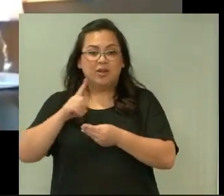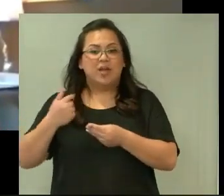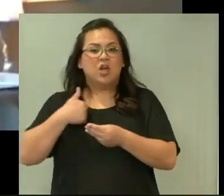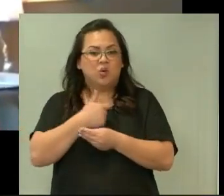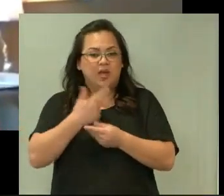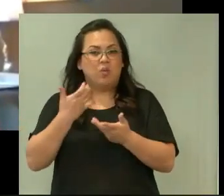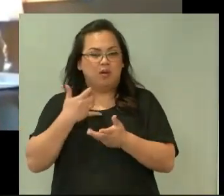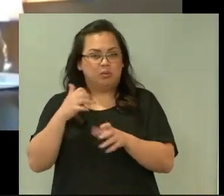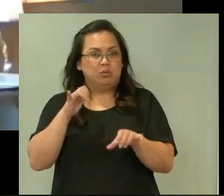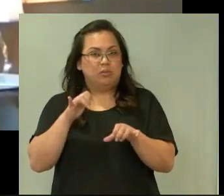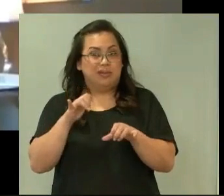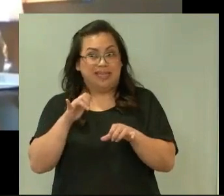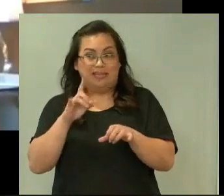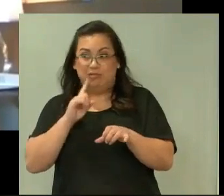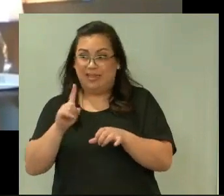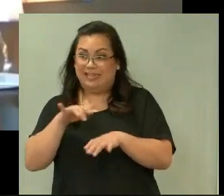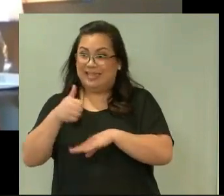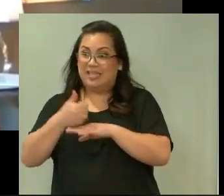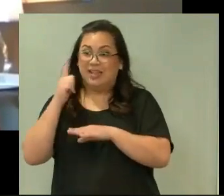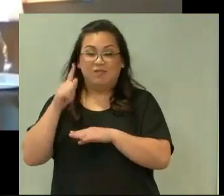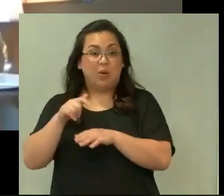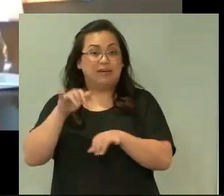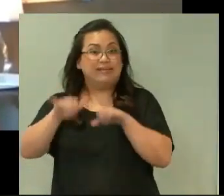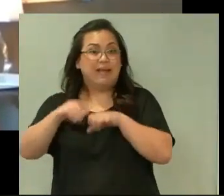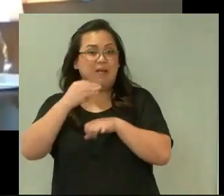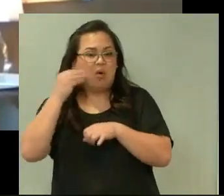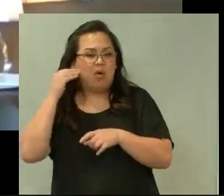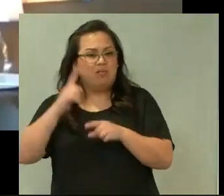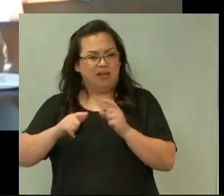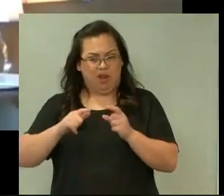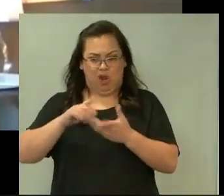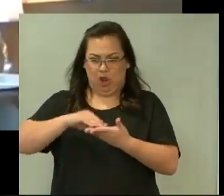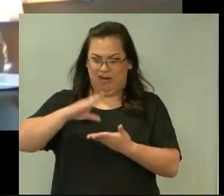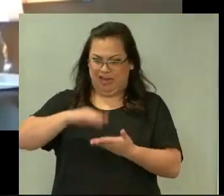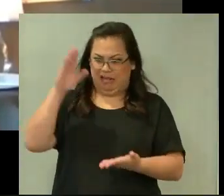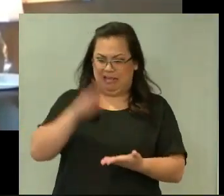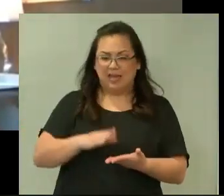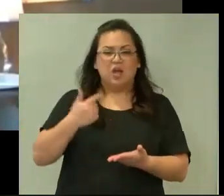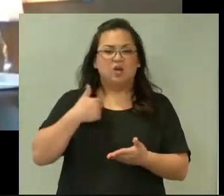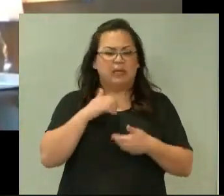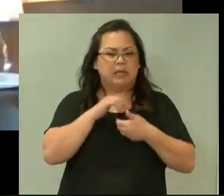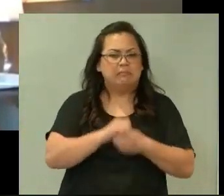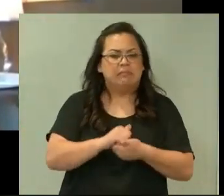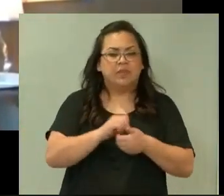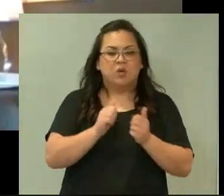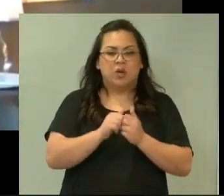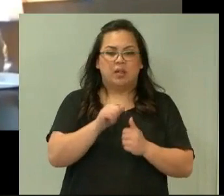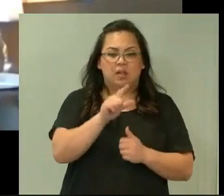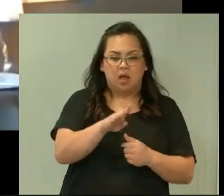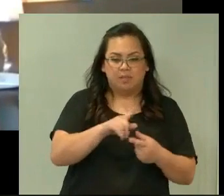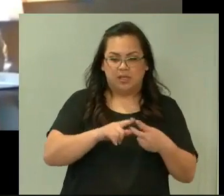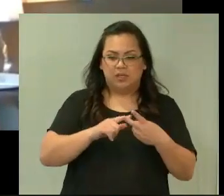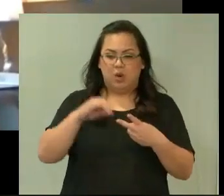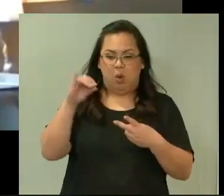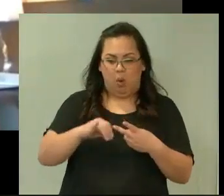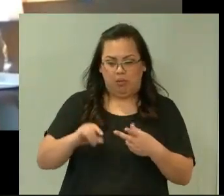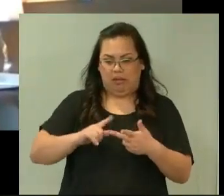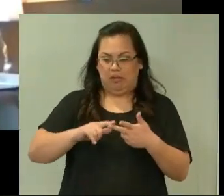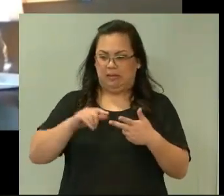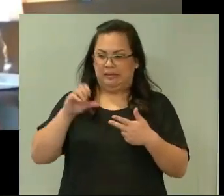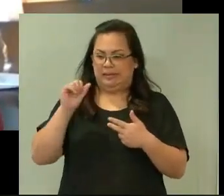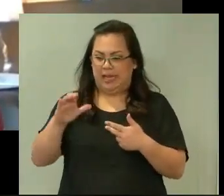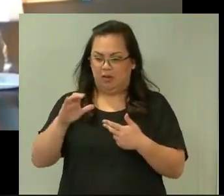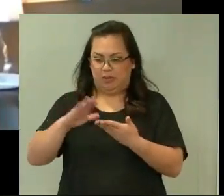distance and less learning. That's why we joined with Los Angeles, Long Beach, San Francisco Unified, Oakland Unified,